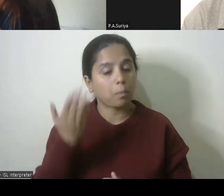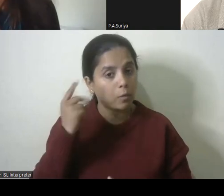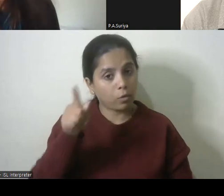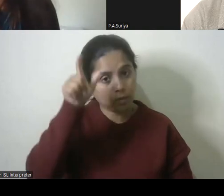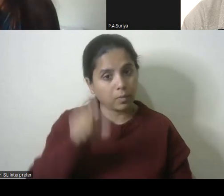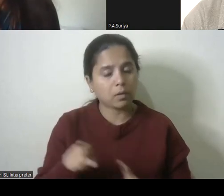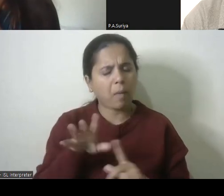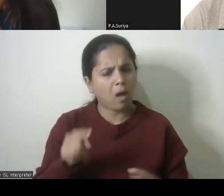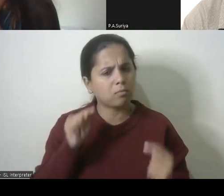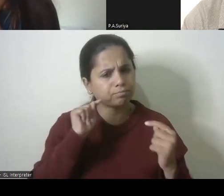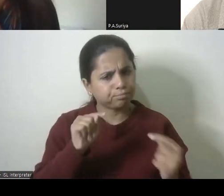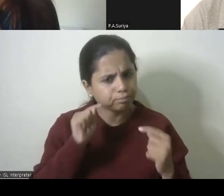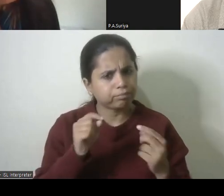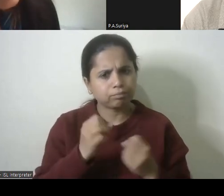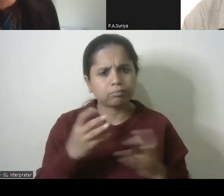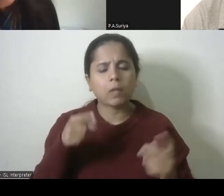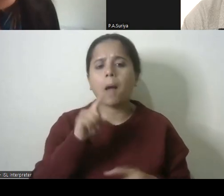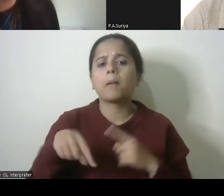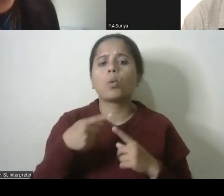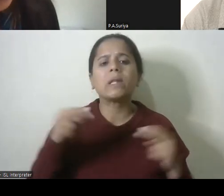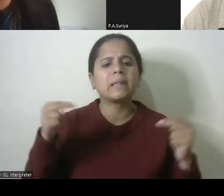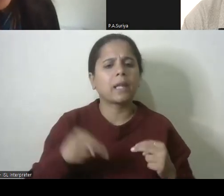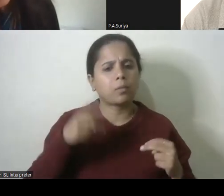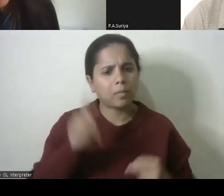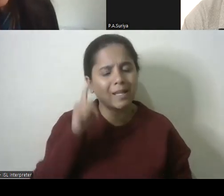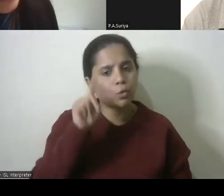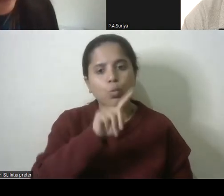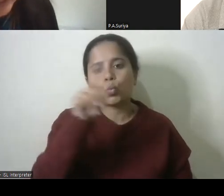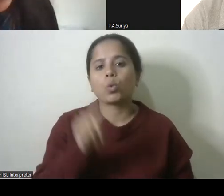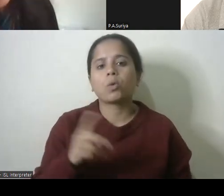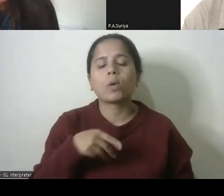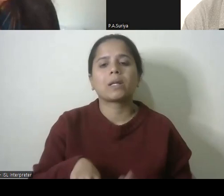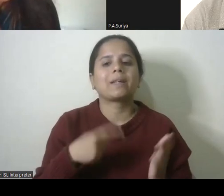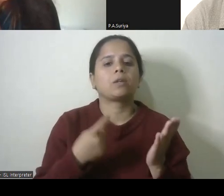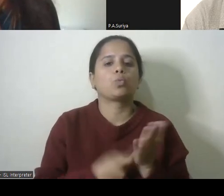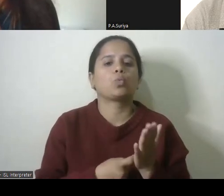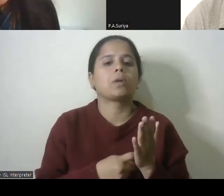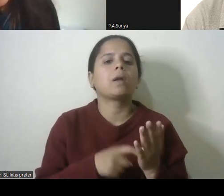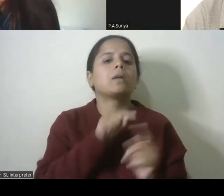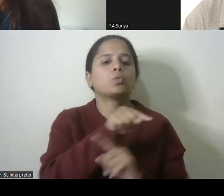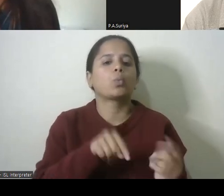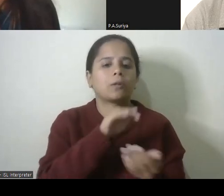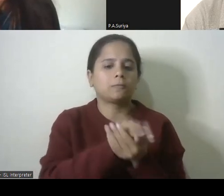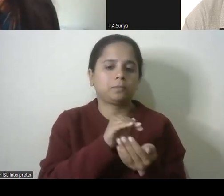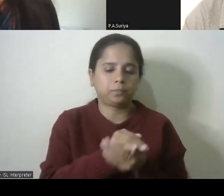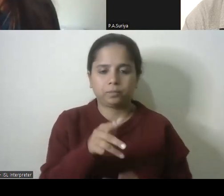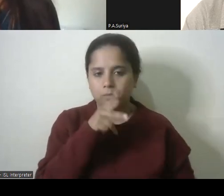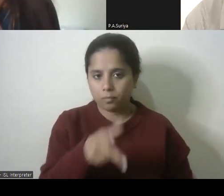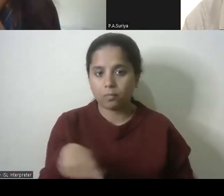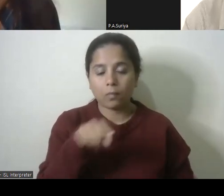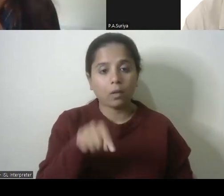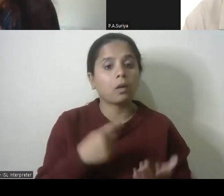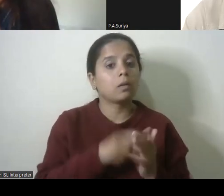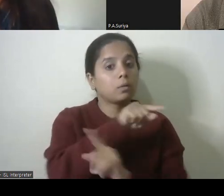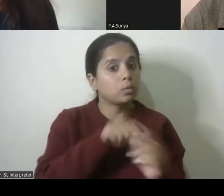an argument about the necessity to be cautionary about reservations and the reservations, you know, within